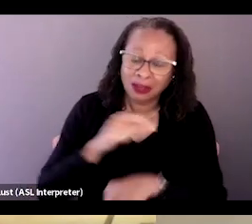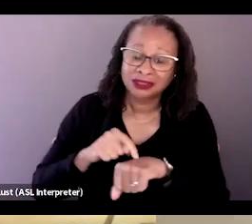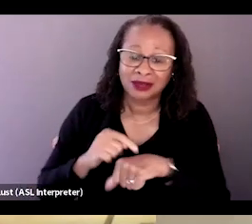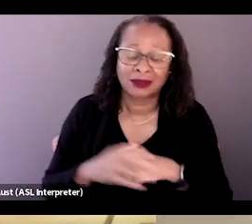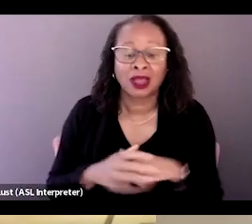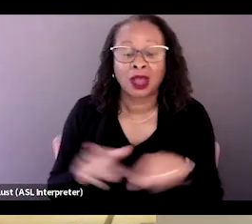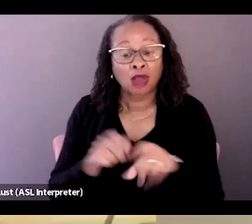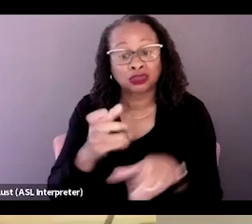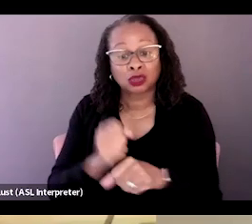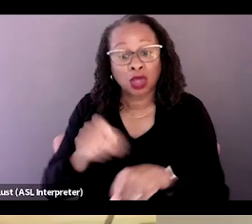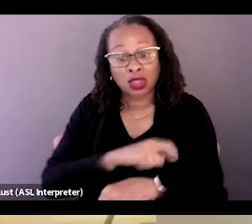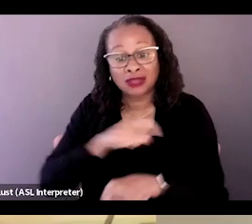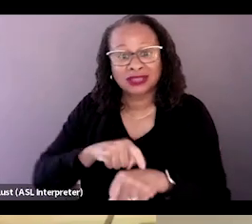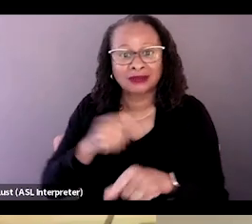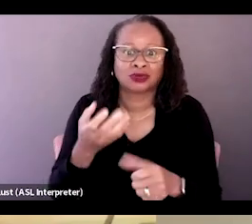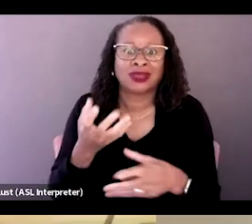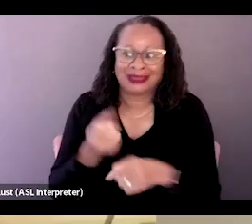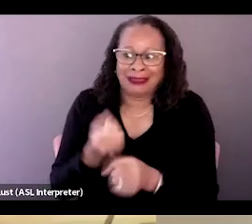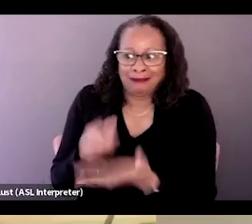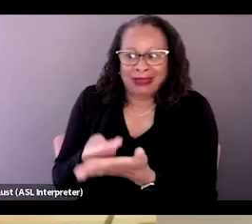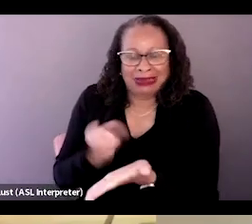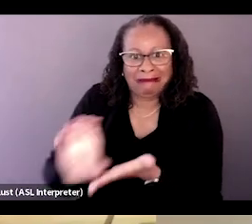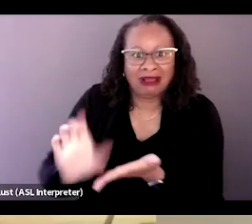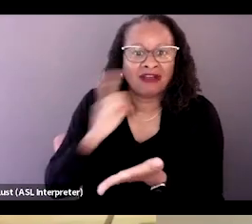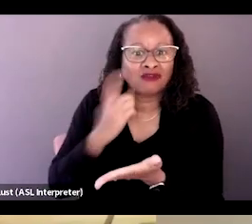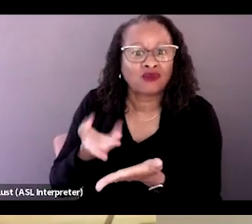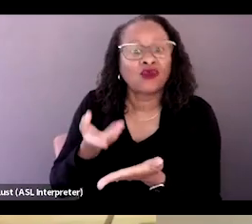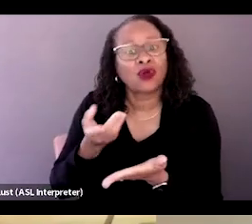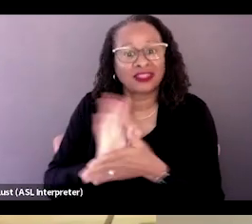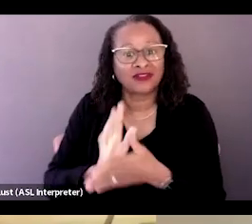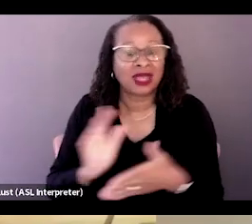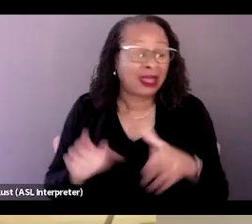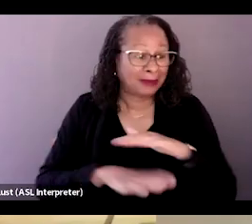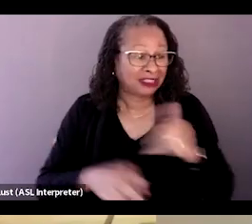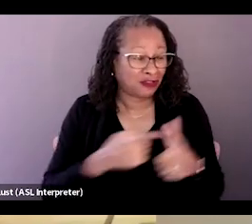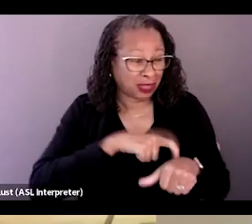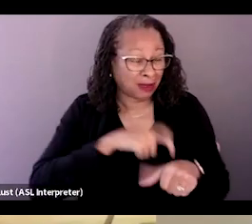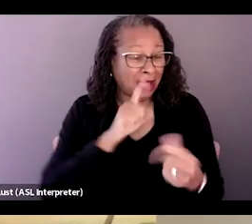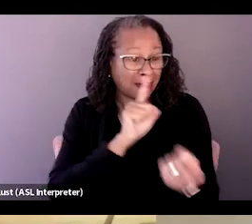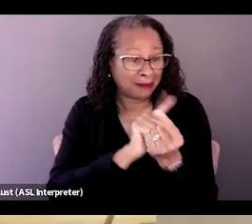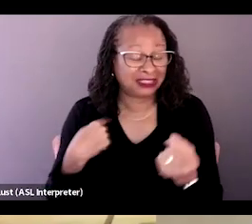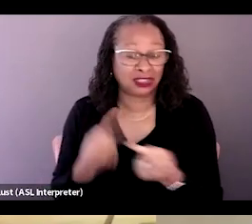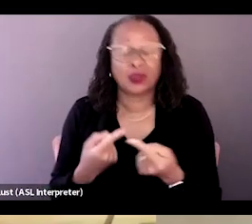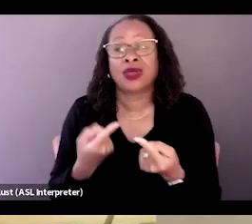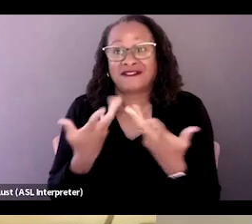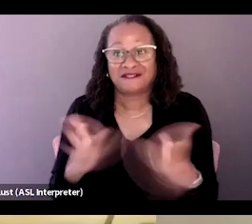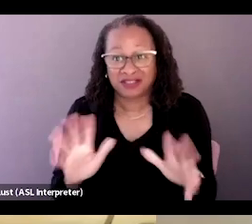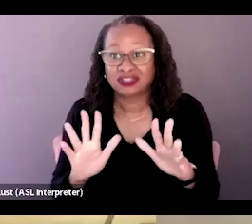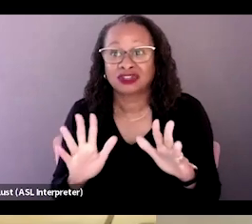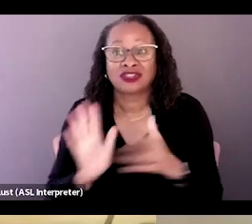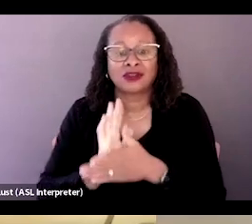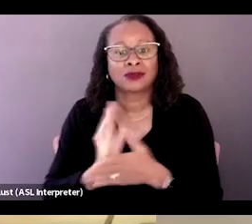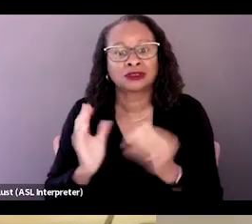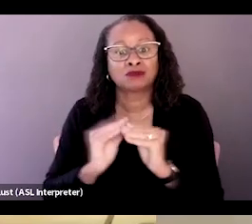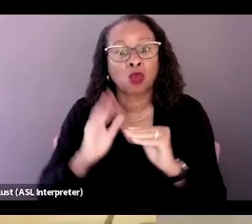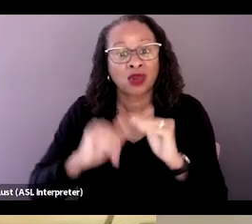to finance the film. So it basically, from the first time I met him until we finished the film, it was more than 7 years. So he